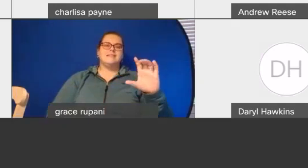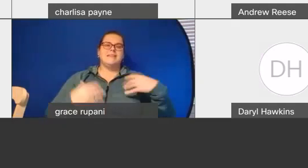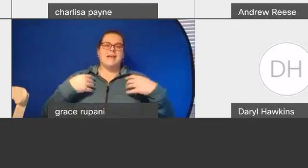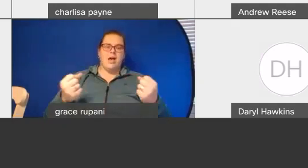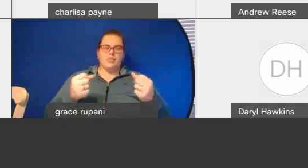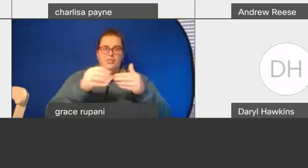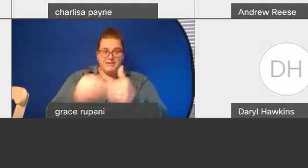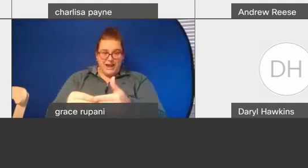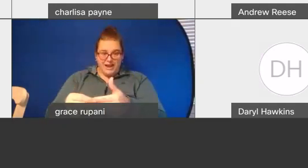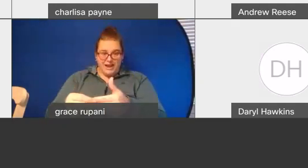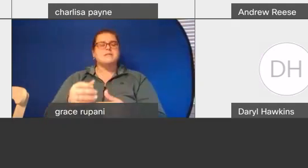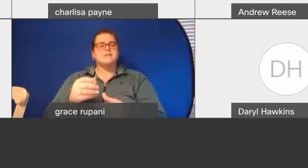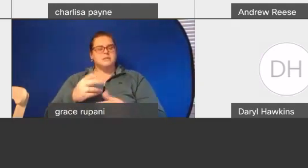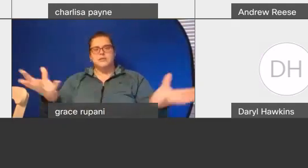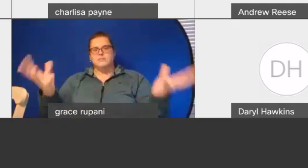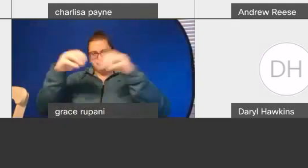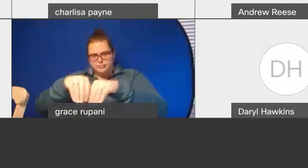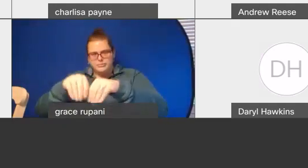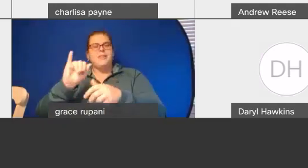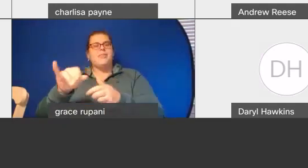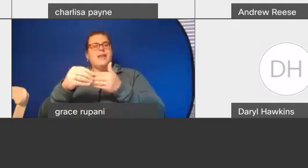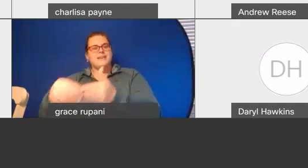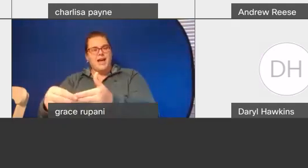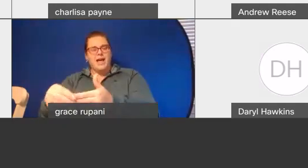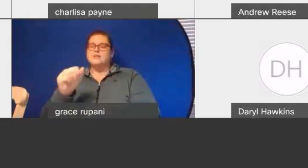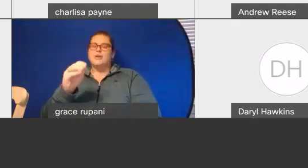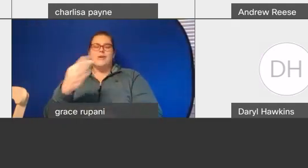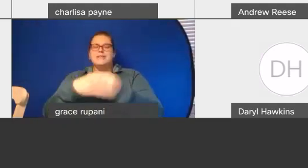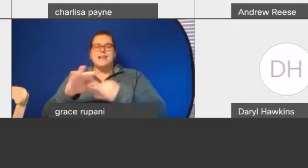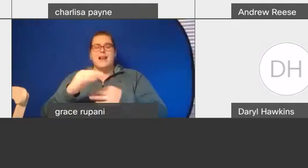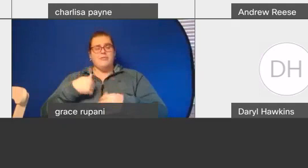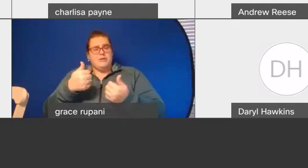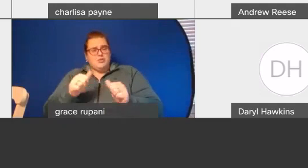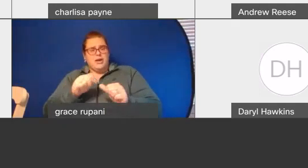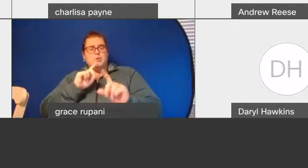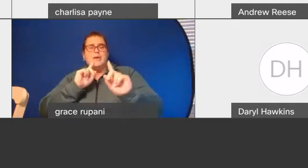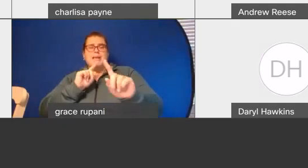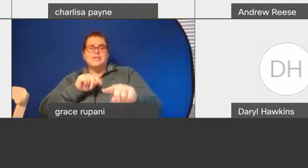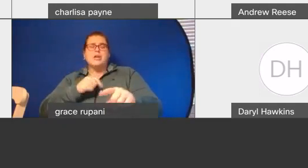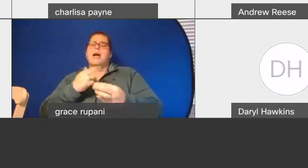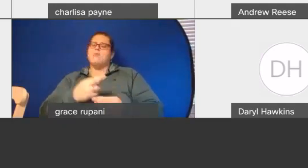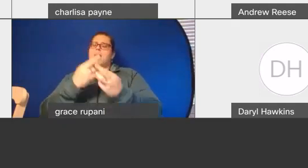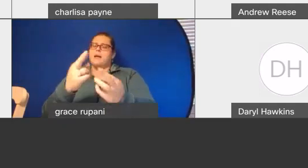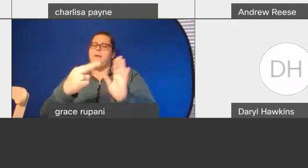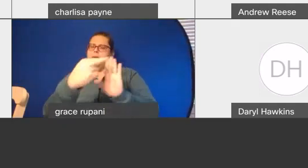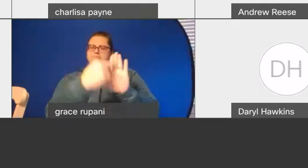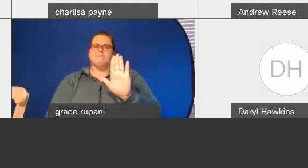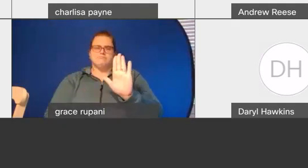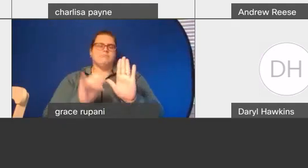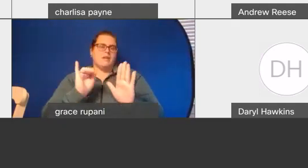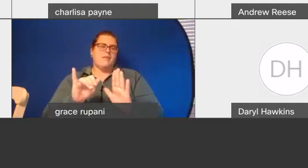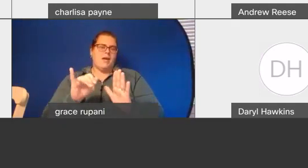real specific question about it, I would just direct people back to our website where you'll find that guidance.